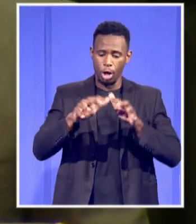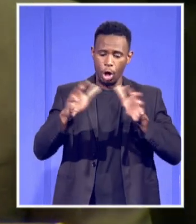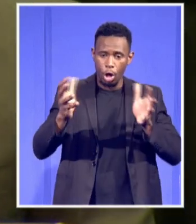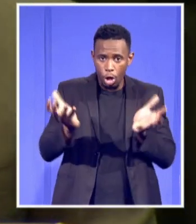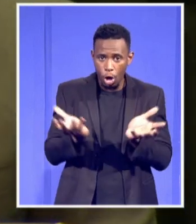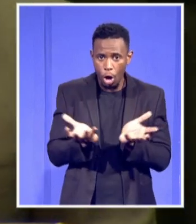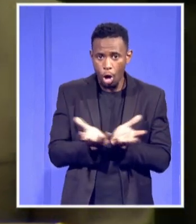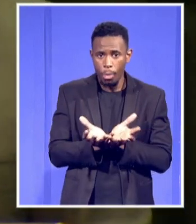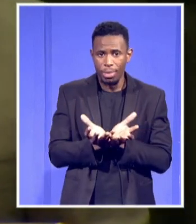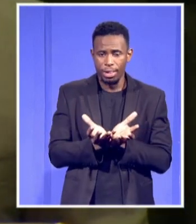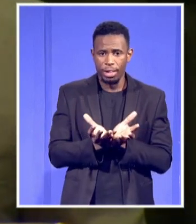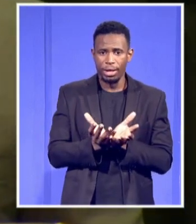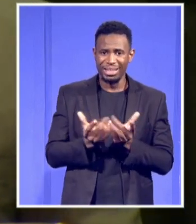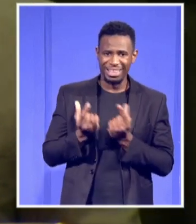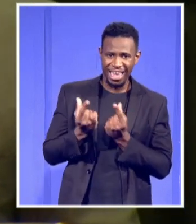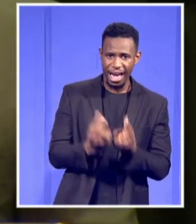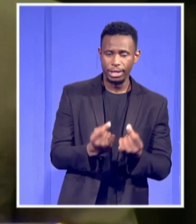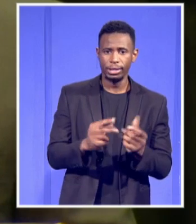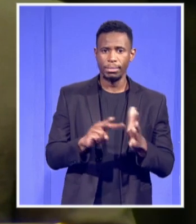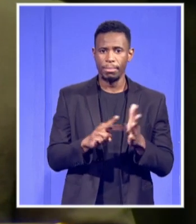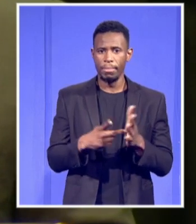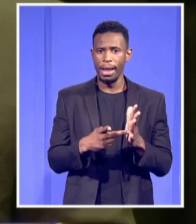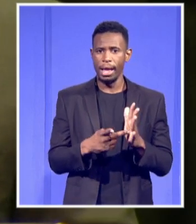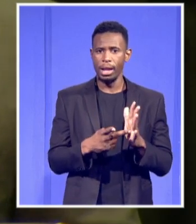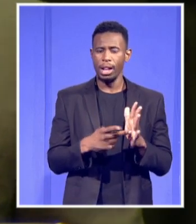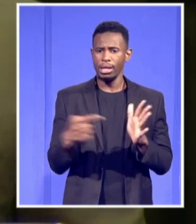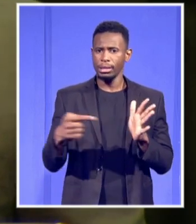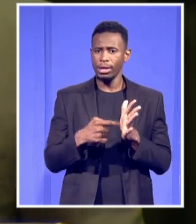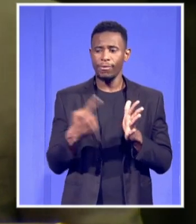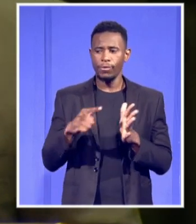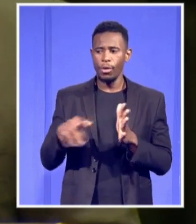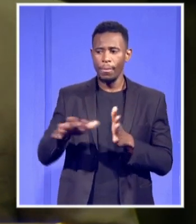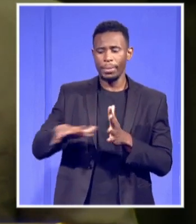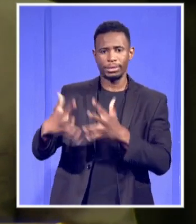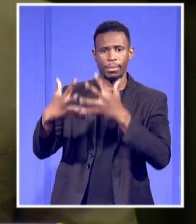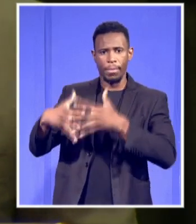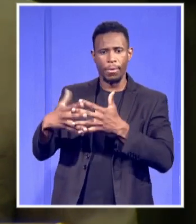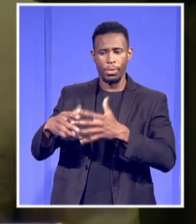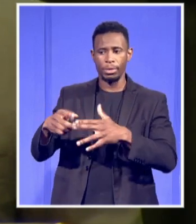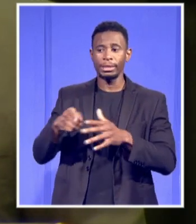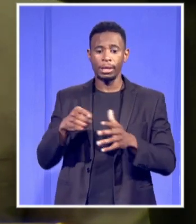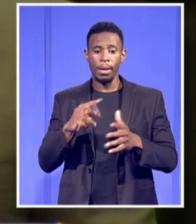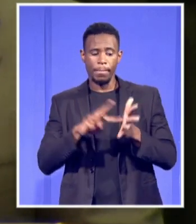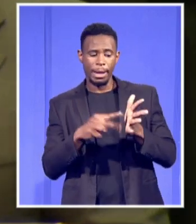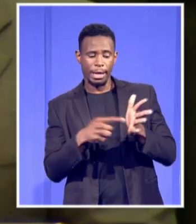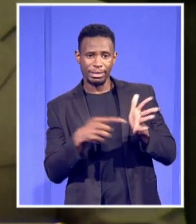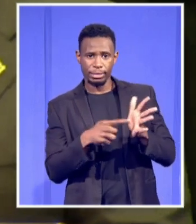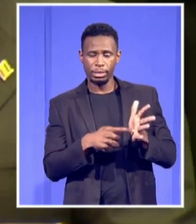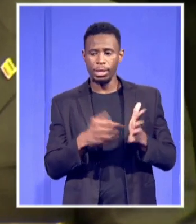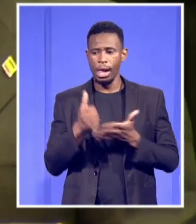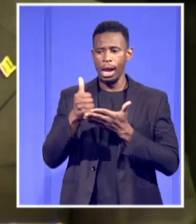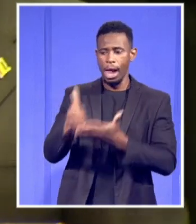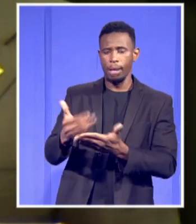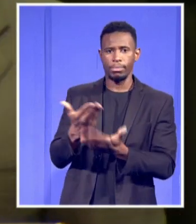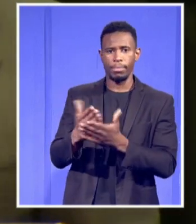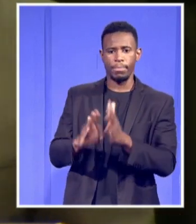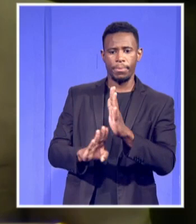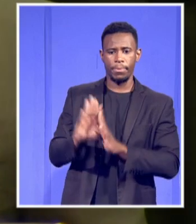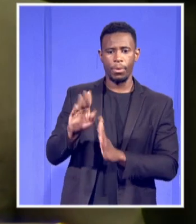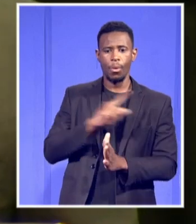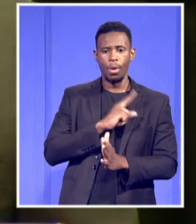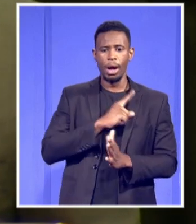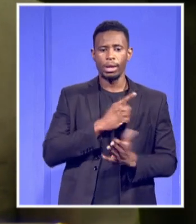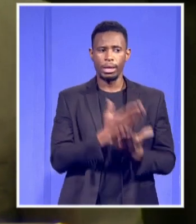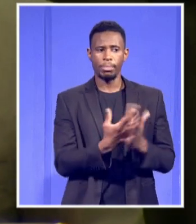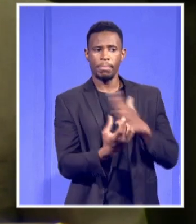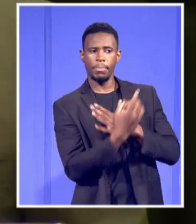on informal settlements and slums could not have come at a better time, since it will help shape our strategy